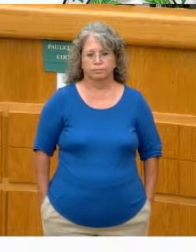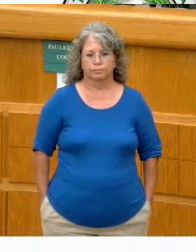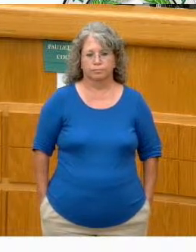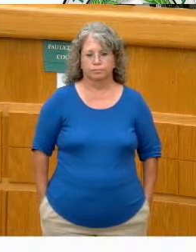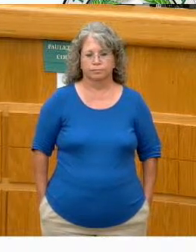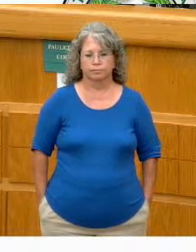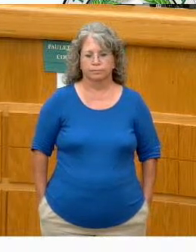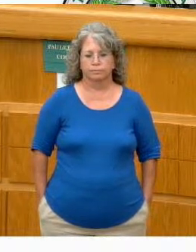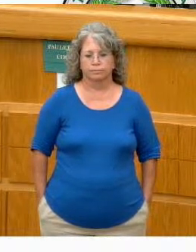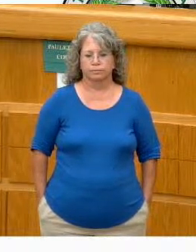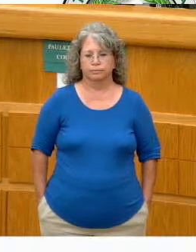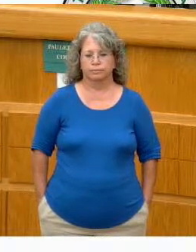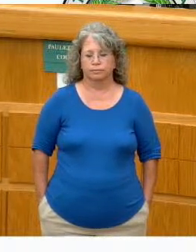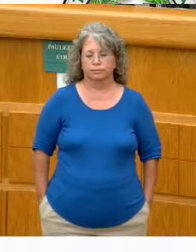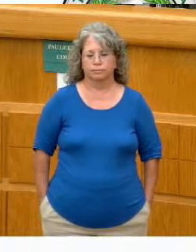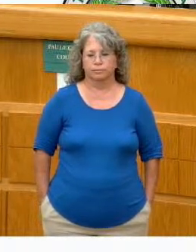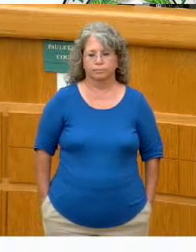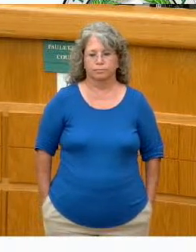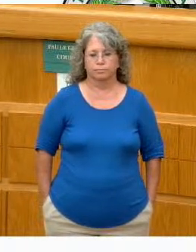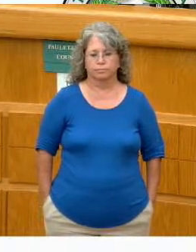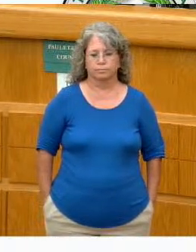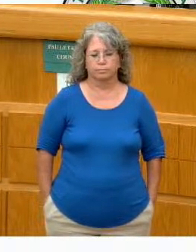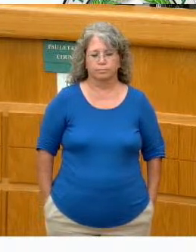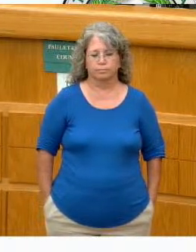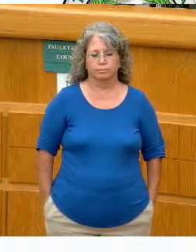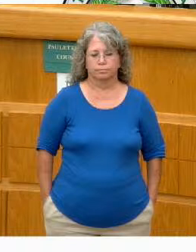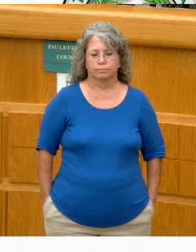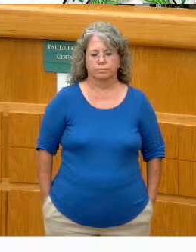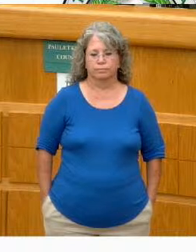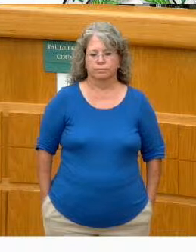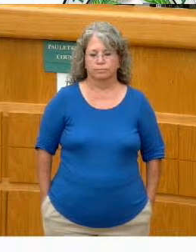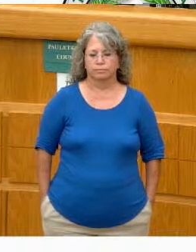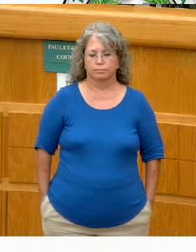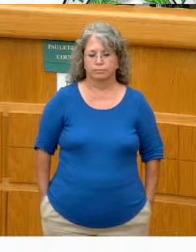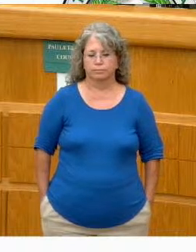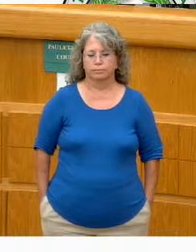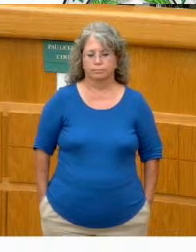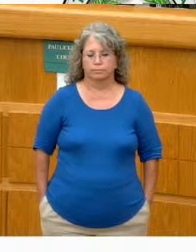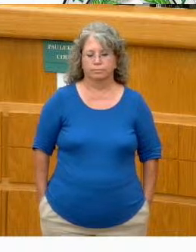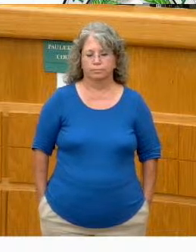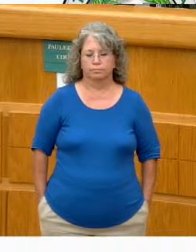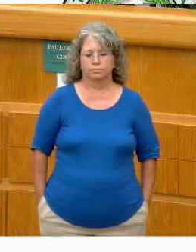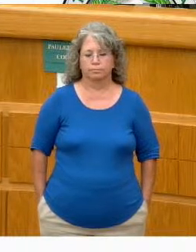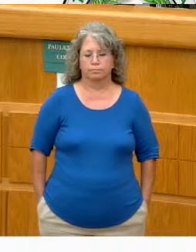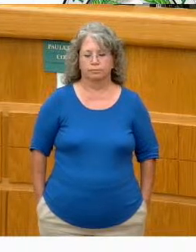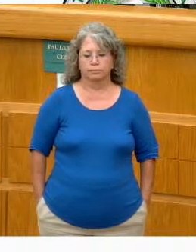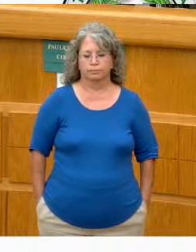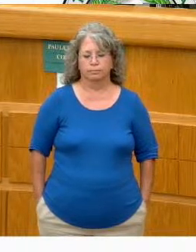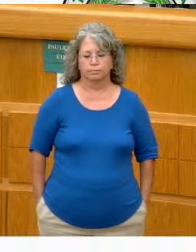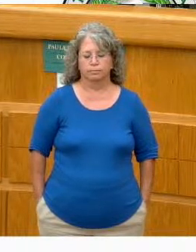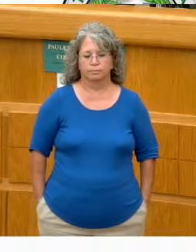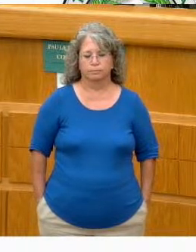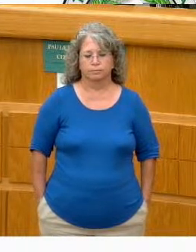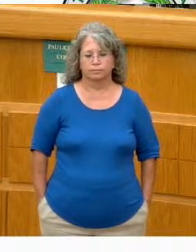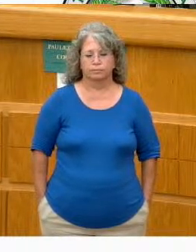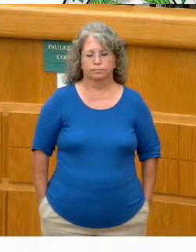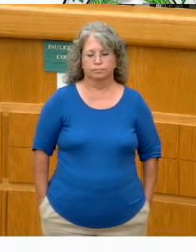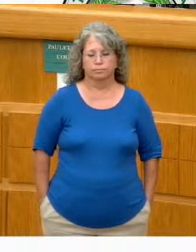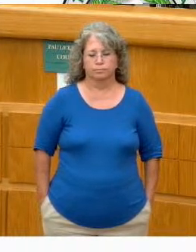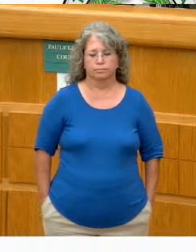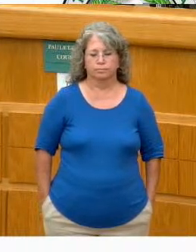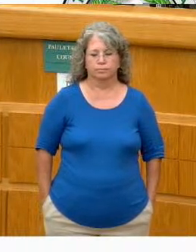costa han disminuido. El radio de transmisión es de 0.9 a 1.1 personas y las hospitalizaciones también han